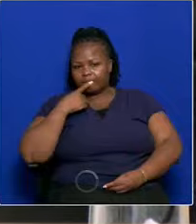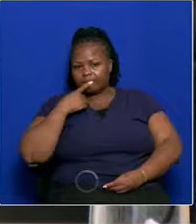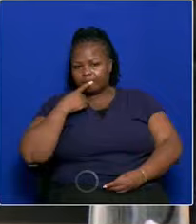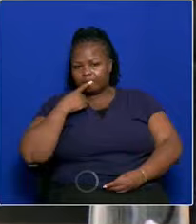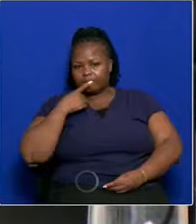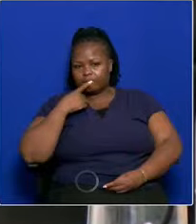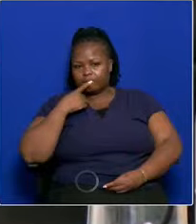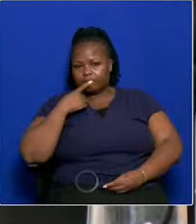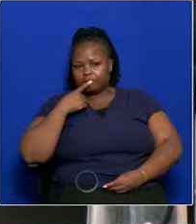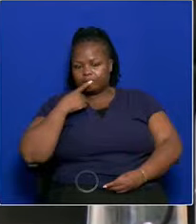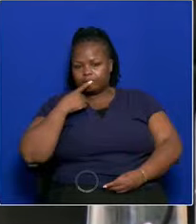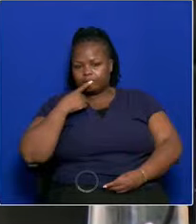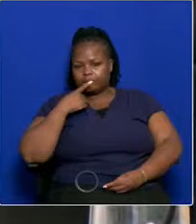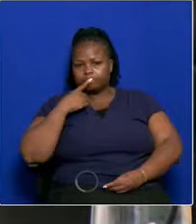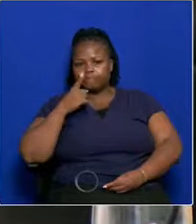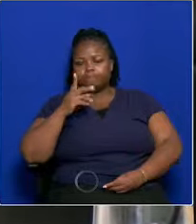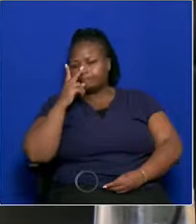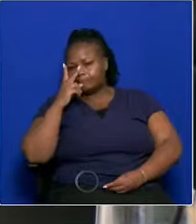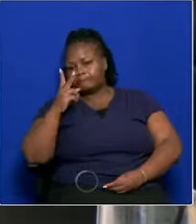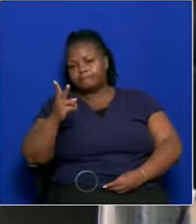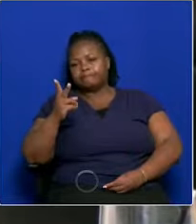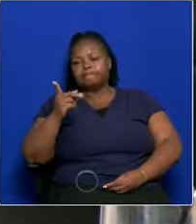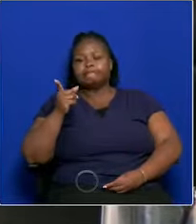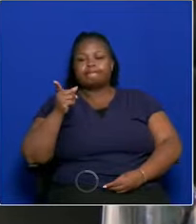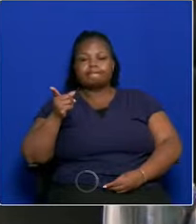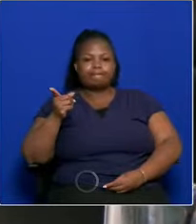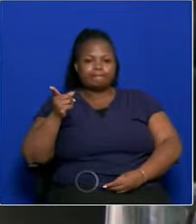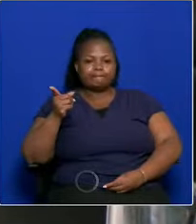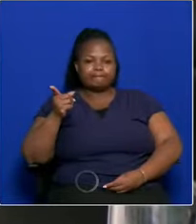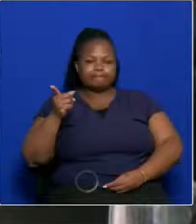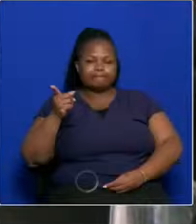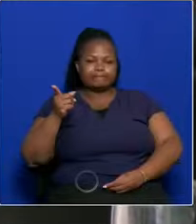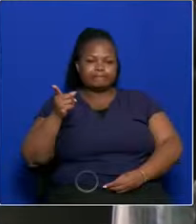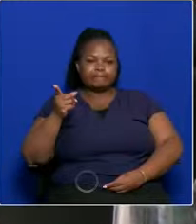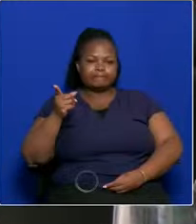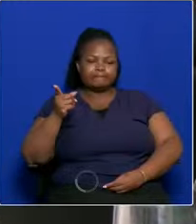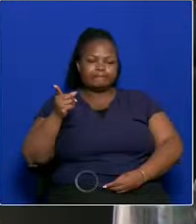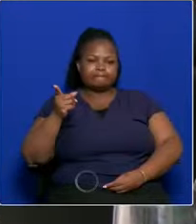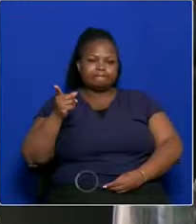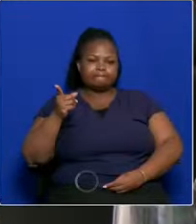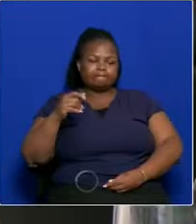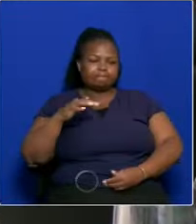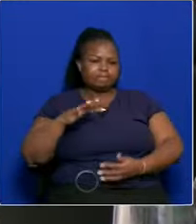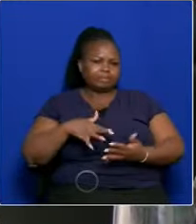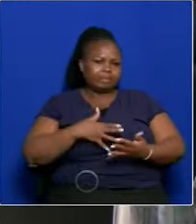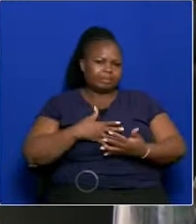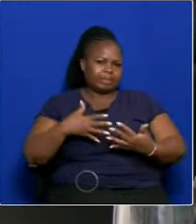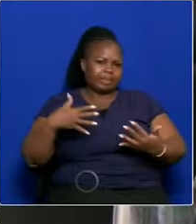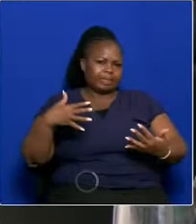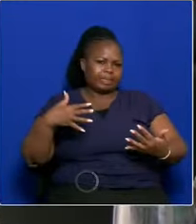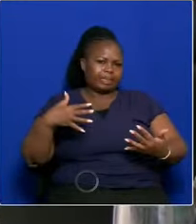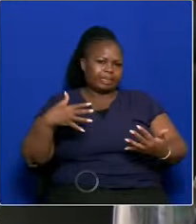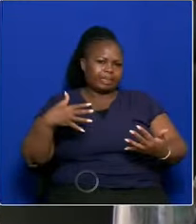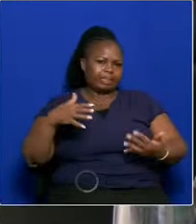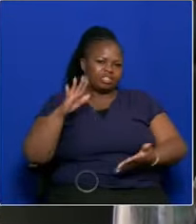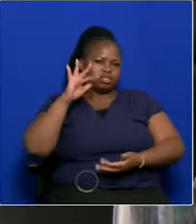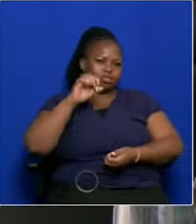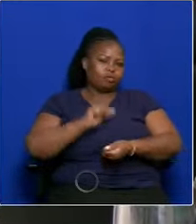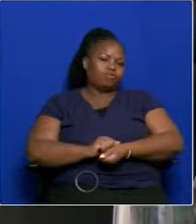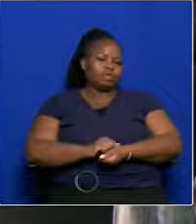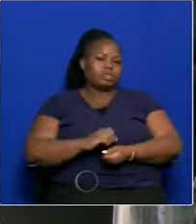You will see there, it's a table. It's a summary of mobile data,